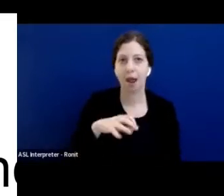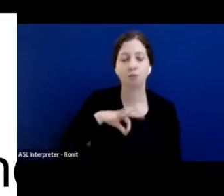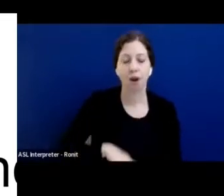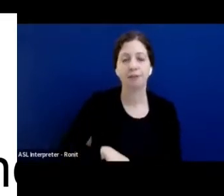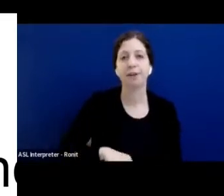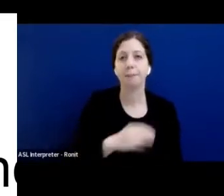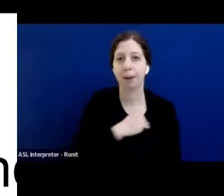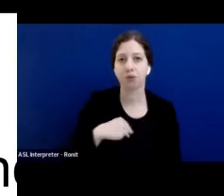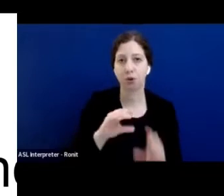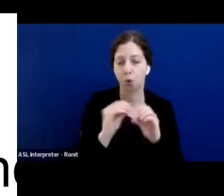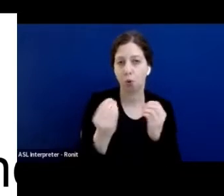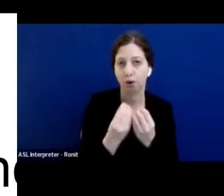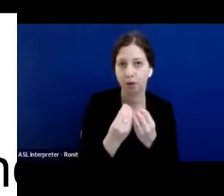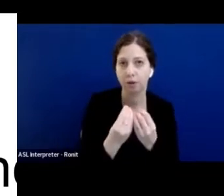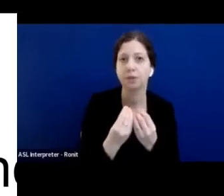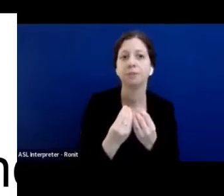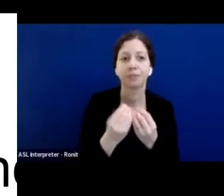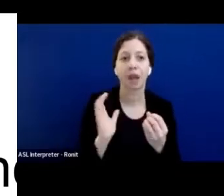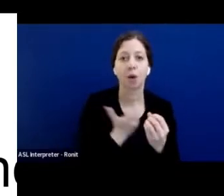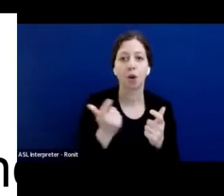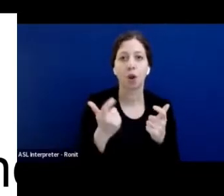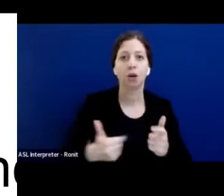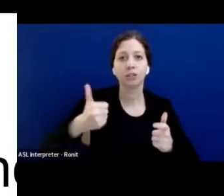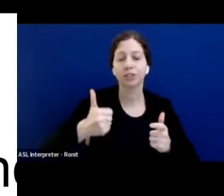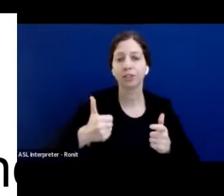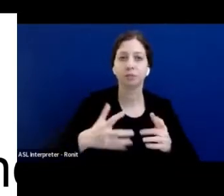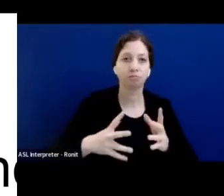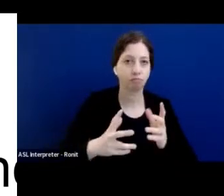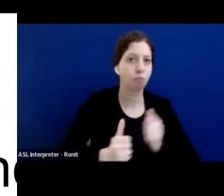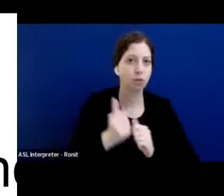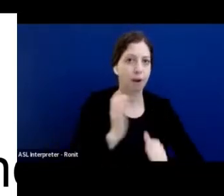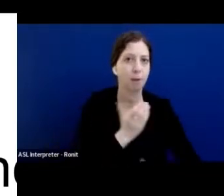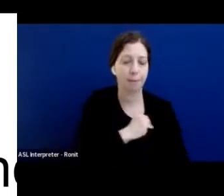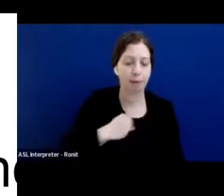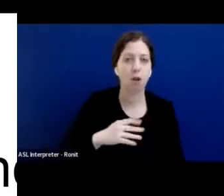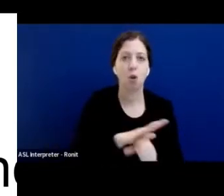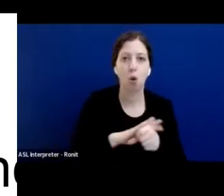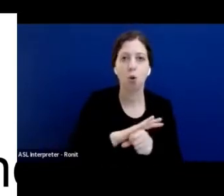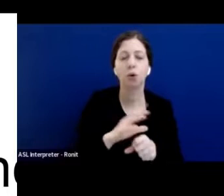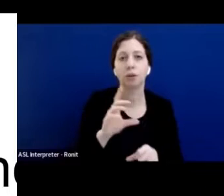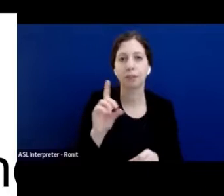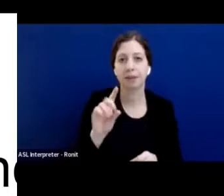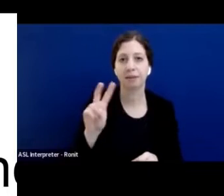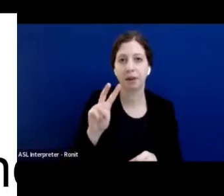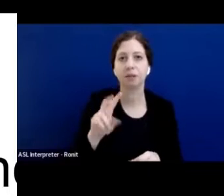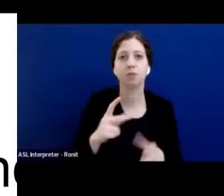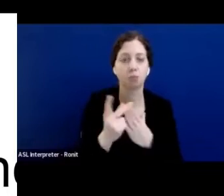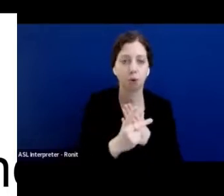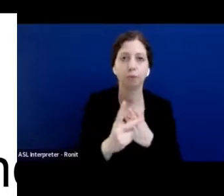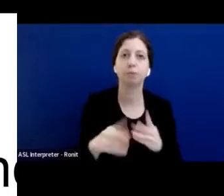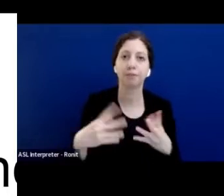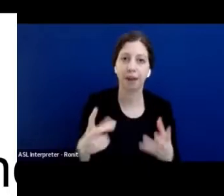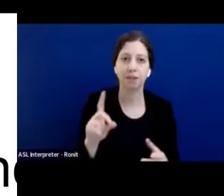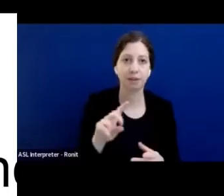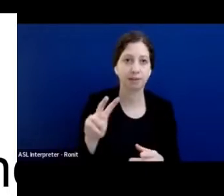organizations, which our largest kind of bulk of members are the local domestic violence programs that provide domestic